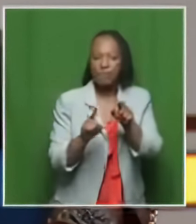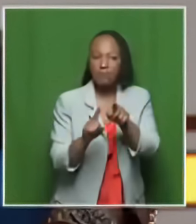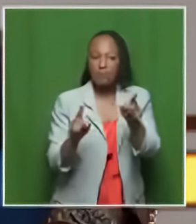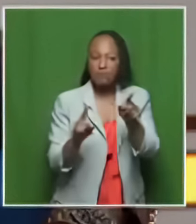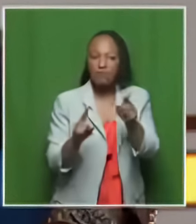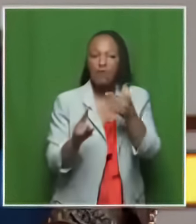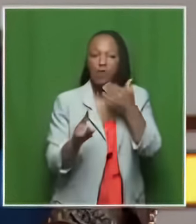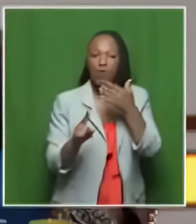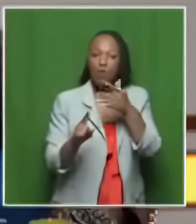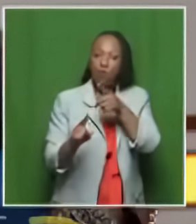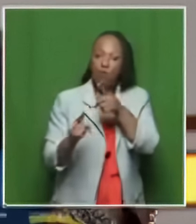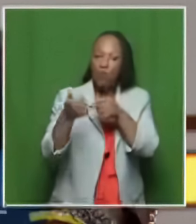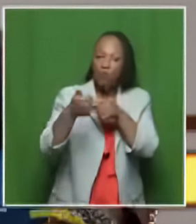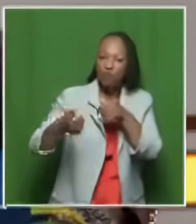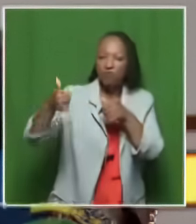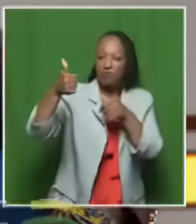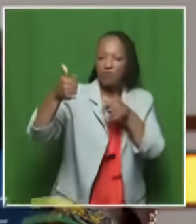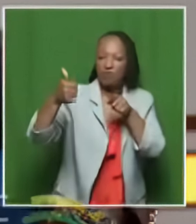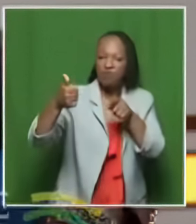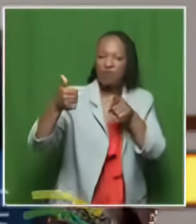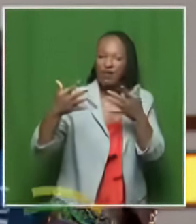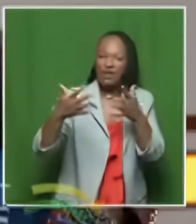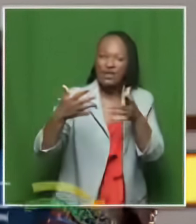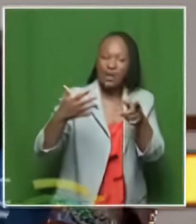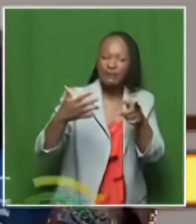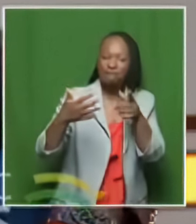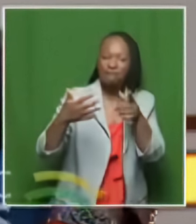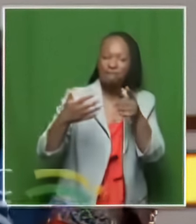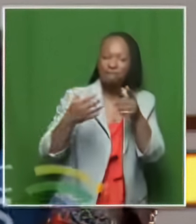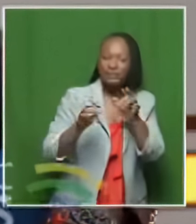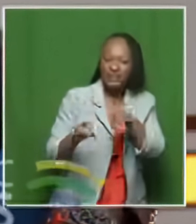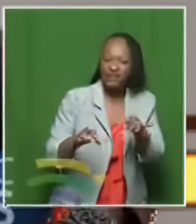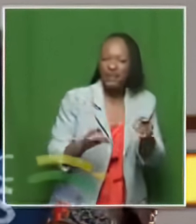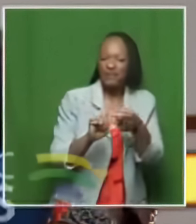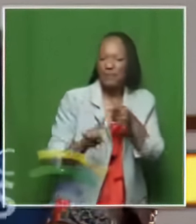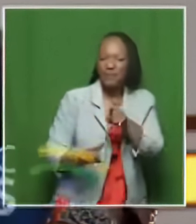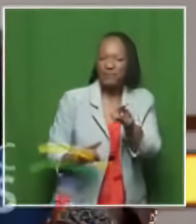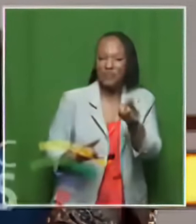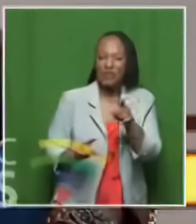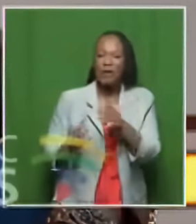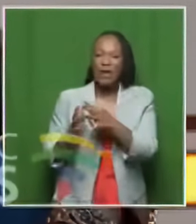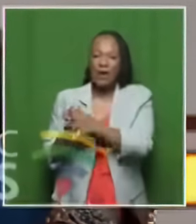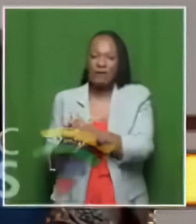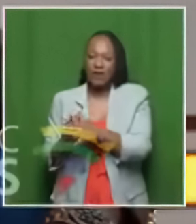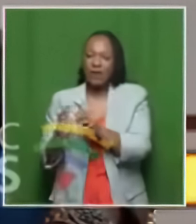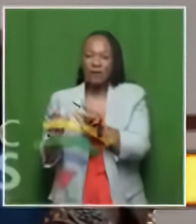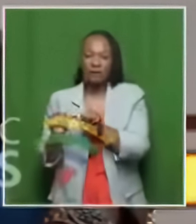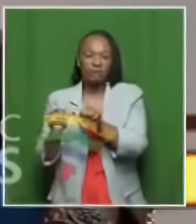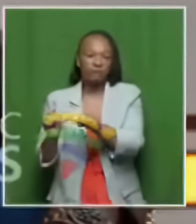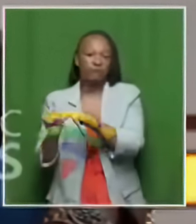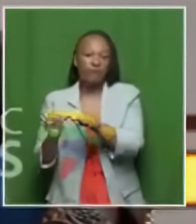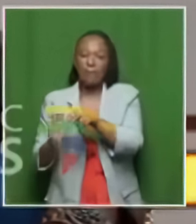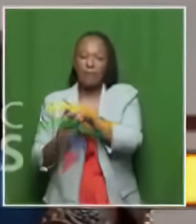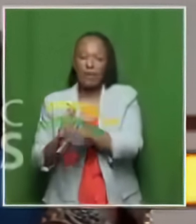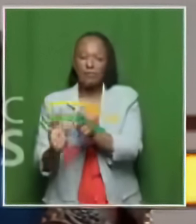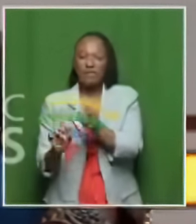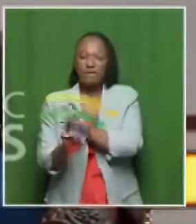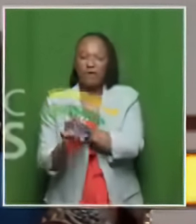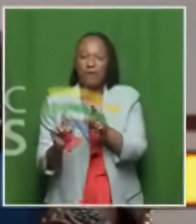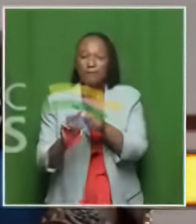the imperialist forces and the powerful. Because we cannot allow America to continue the policy of violence and there is no